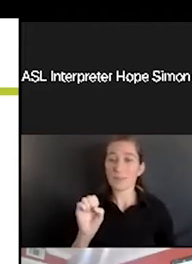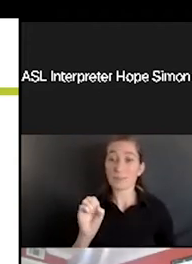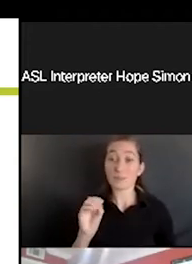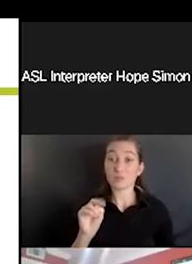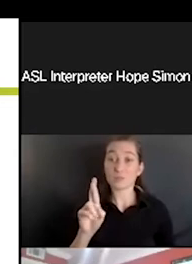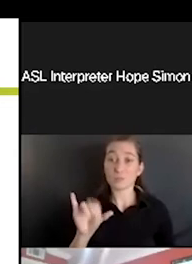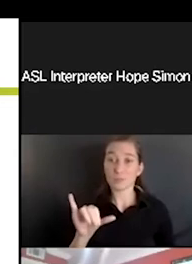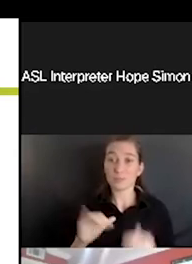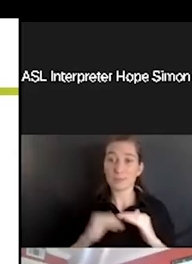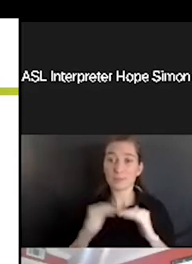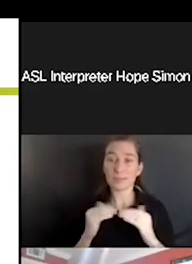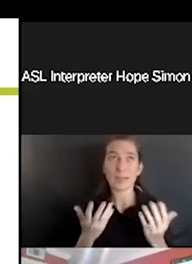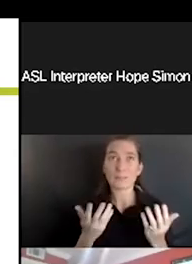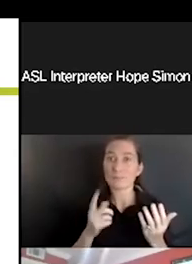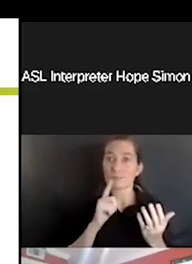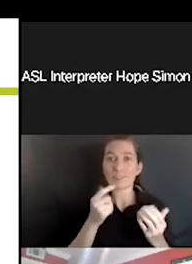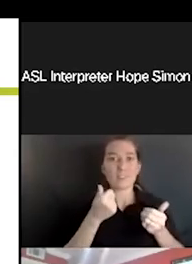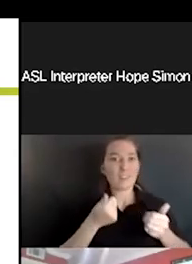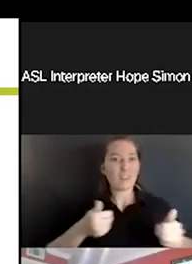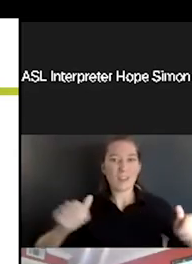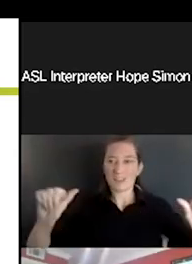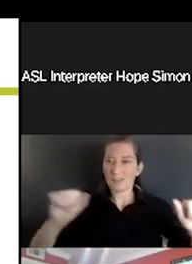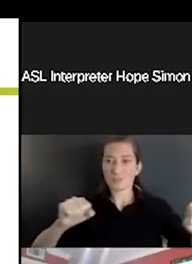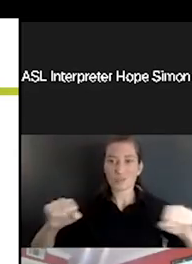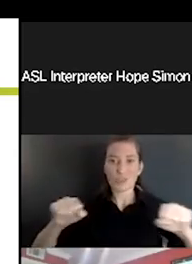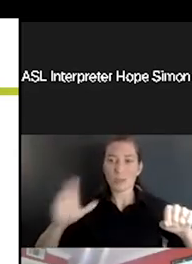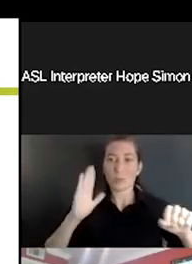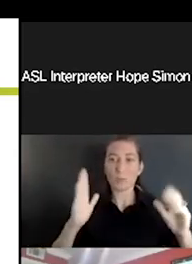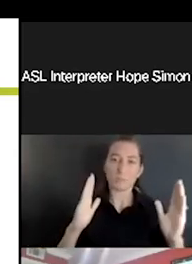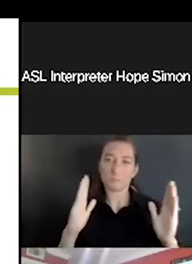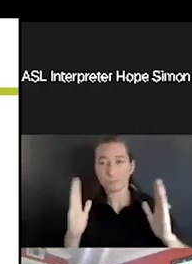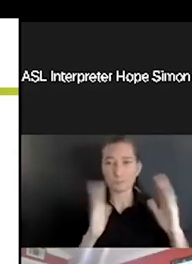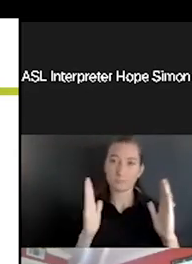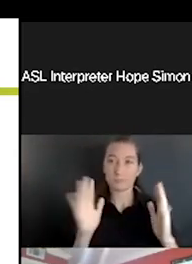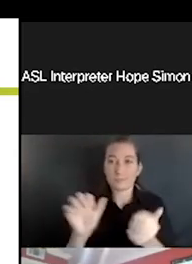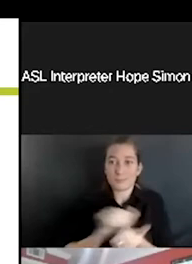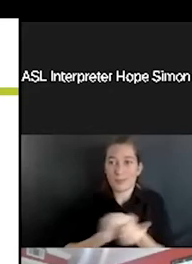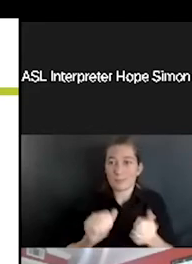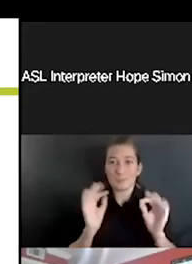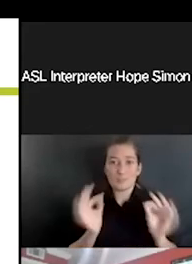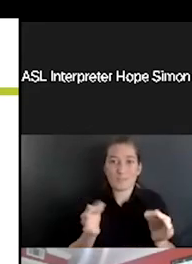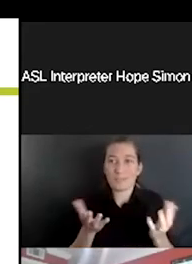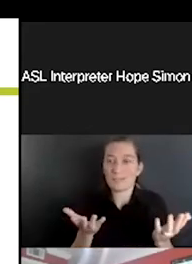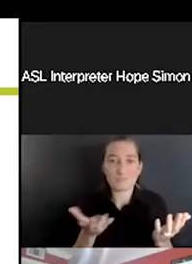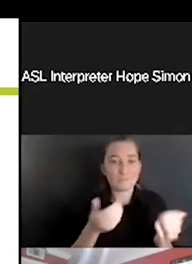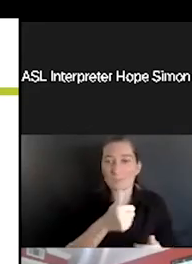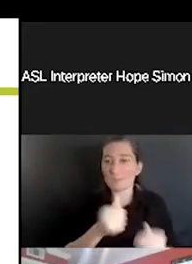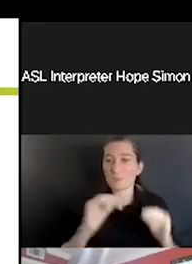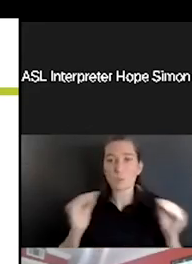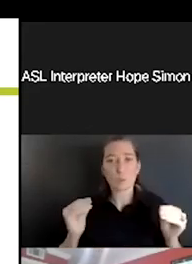any kind of shaking will cause some damage. And the most common thing that happens to them is that they actually, again,